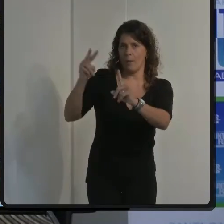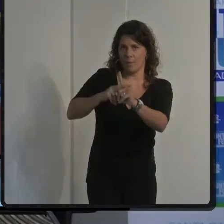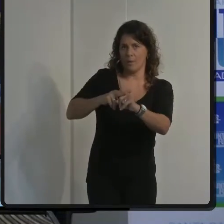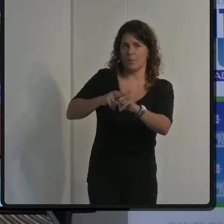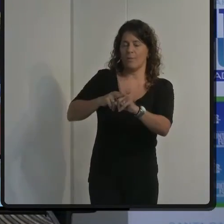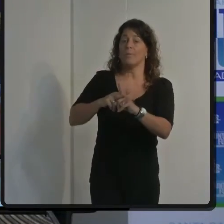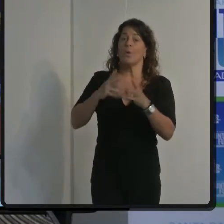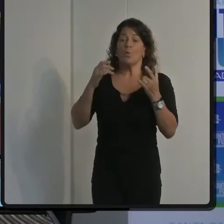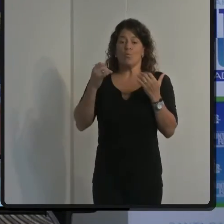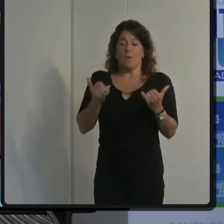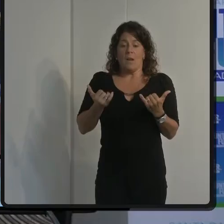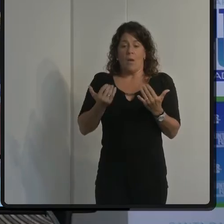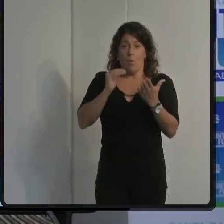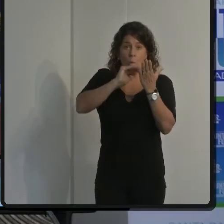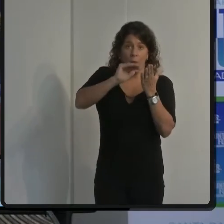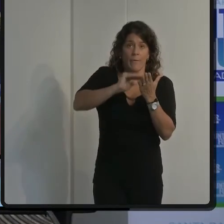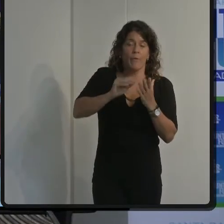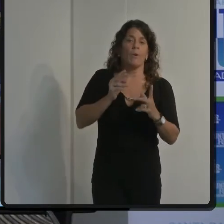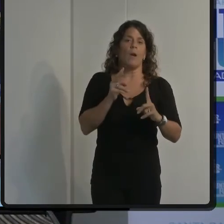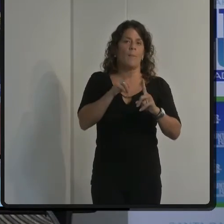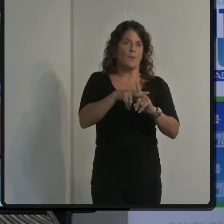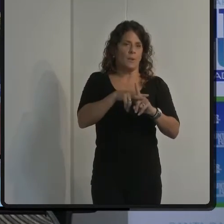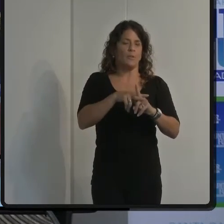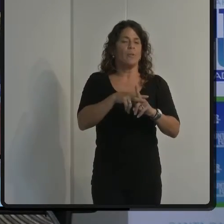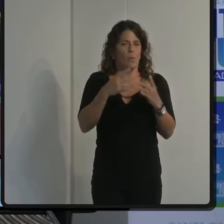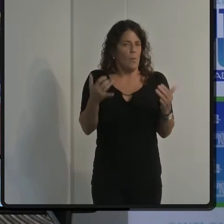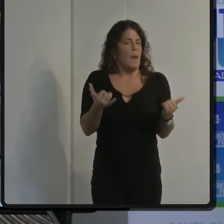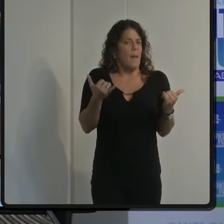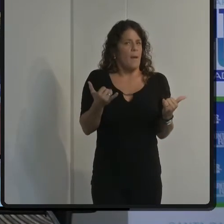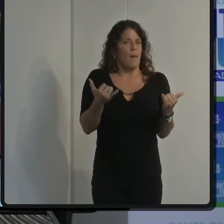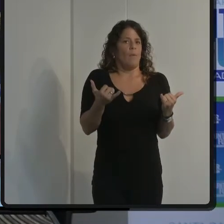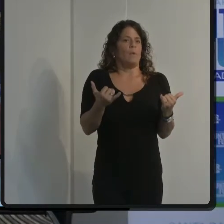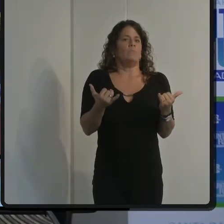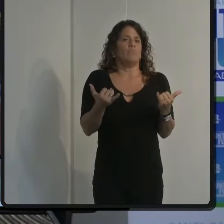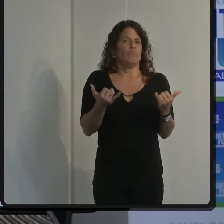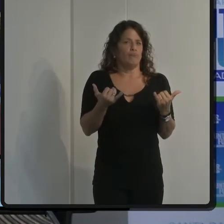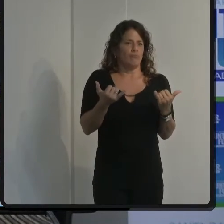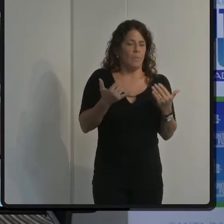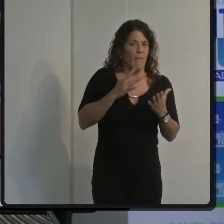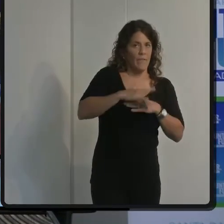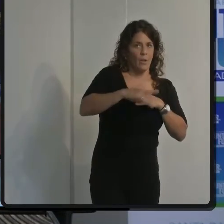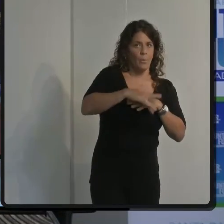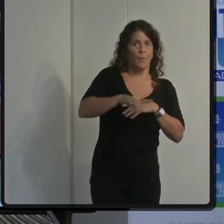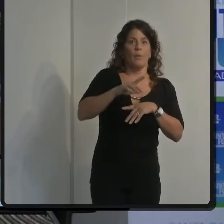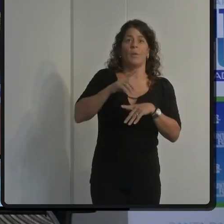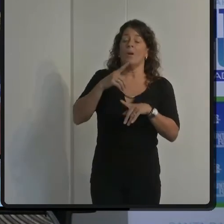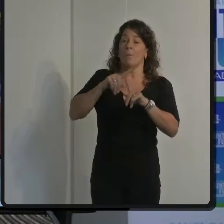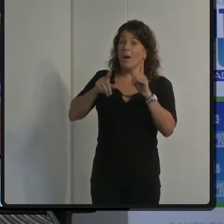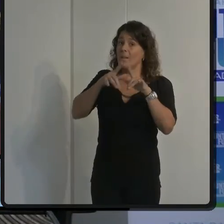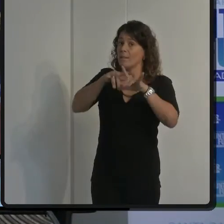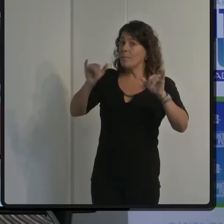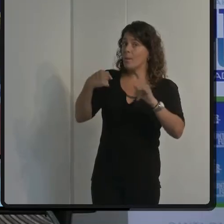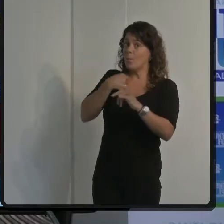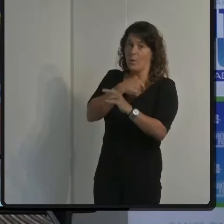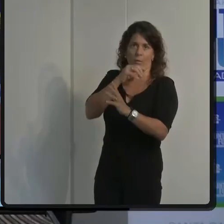place currently that we are not off the monitoring list. And